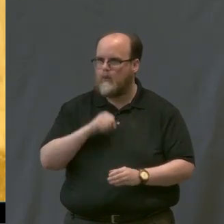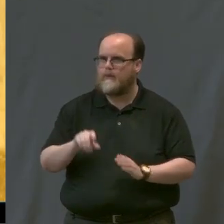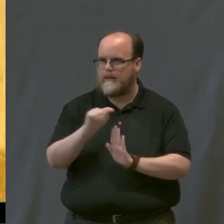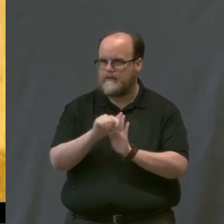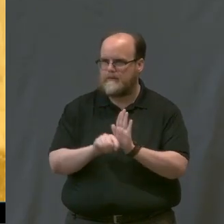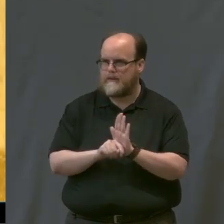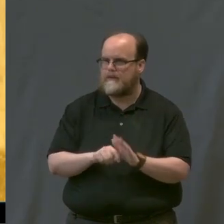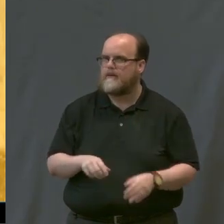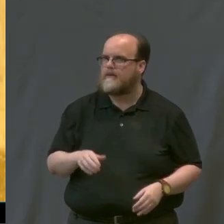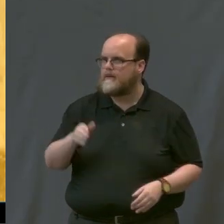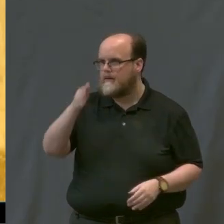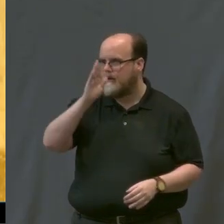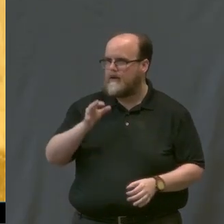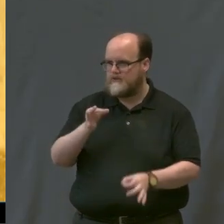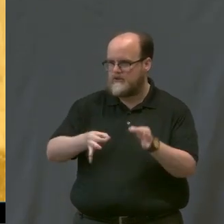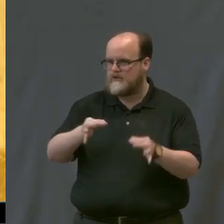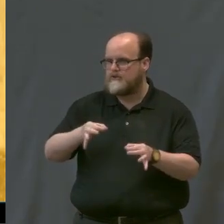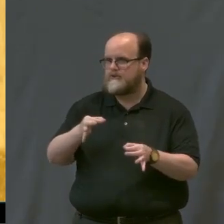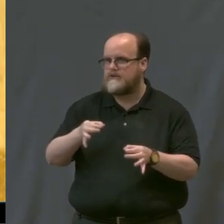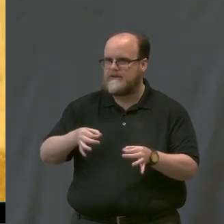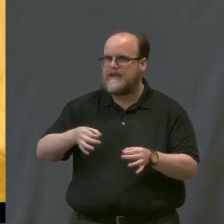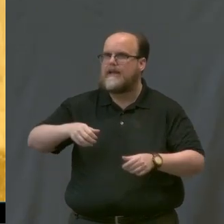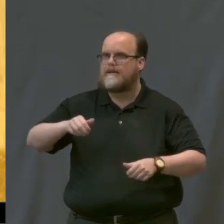Testament, God judges actions.